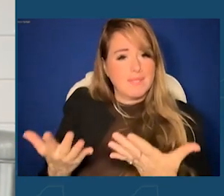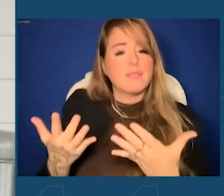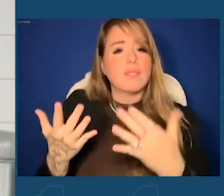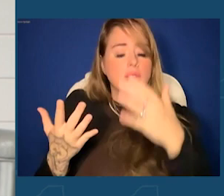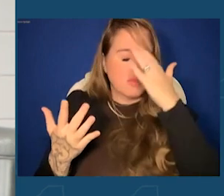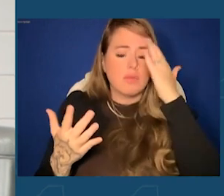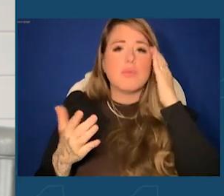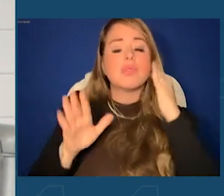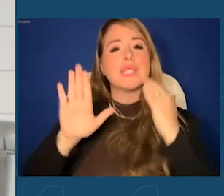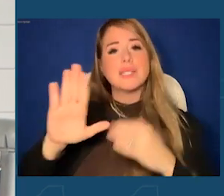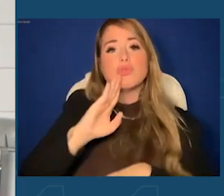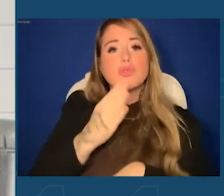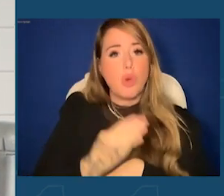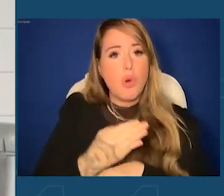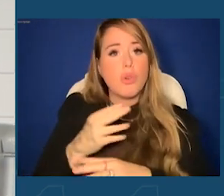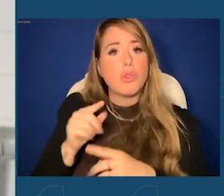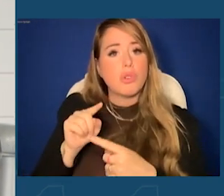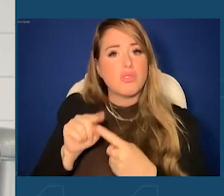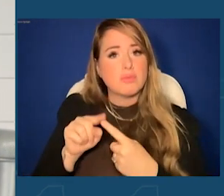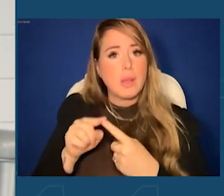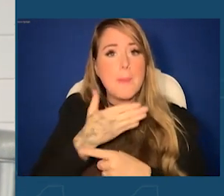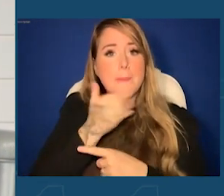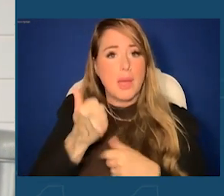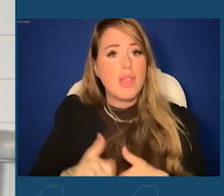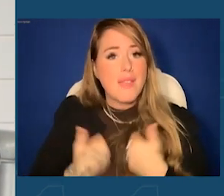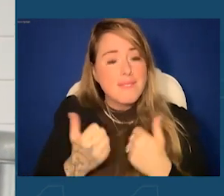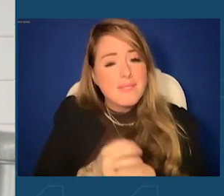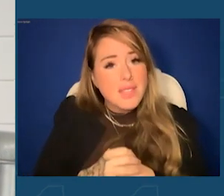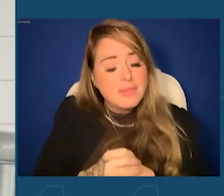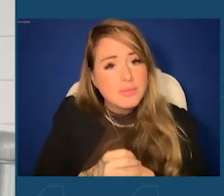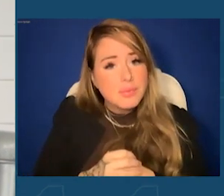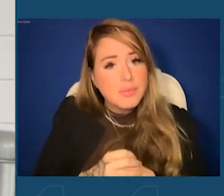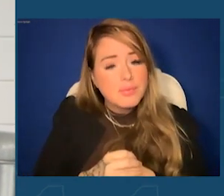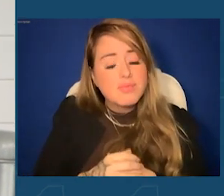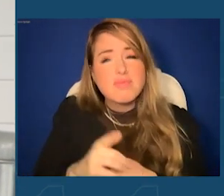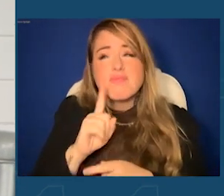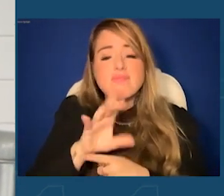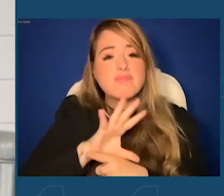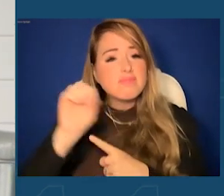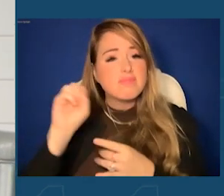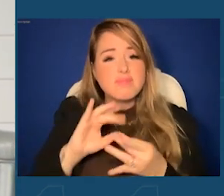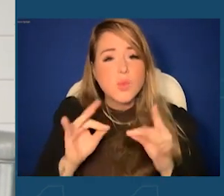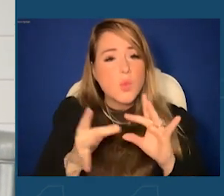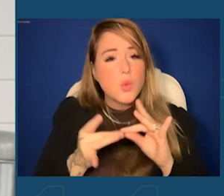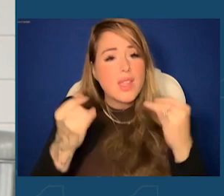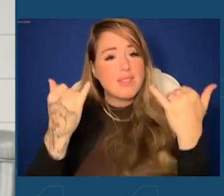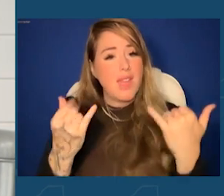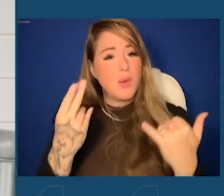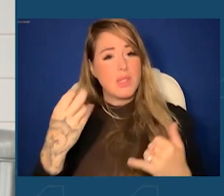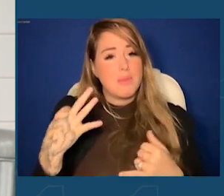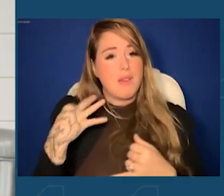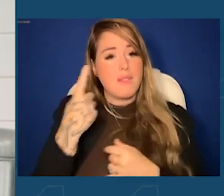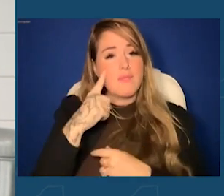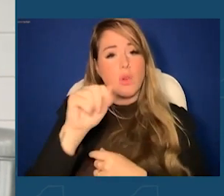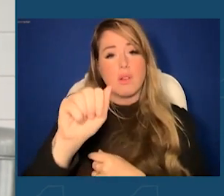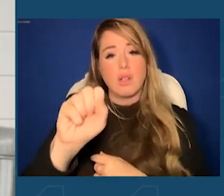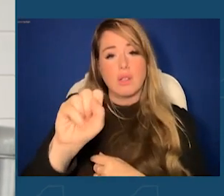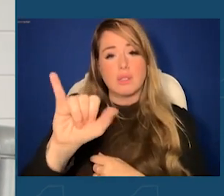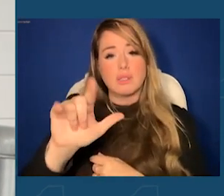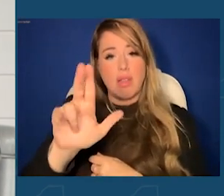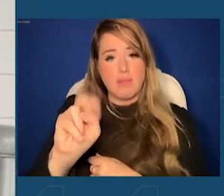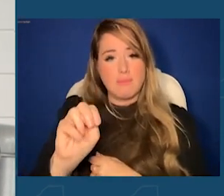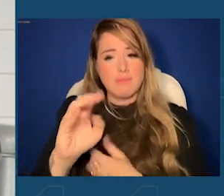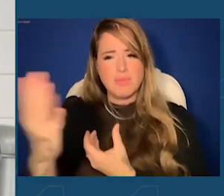his little daughter a better life. It's an extraordinary story. And now he's applying for asylum to be part of the New York